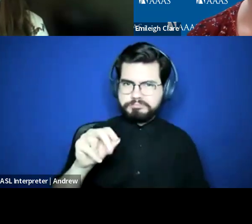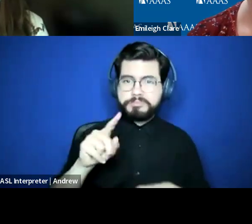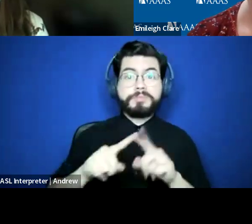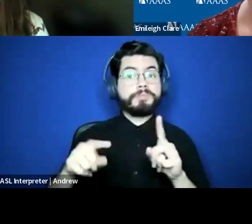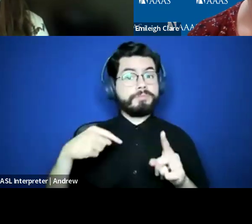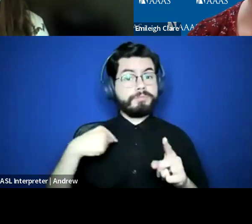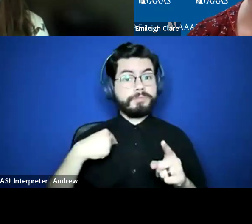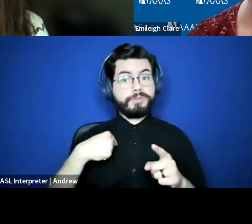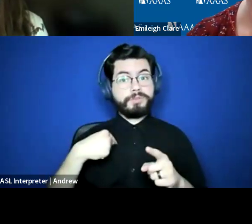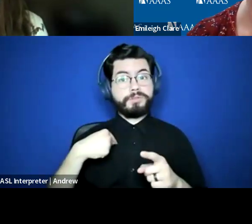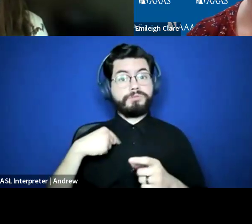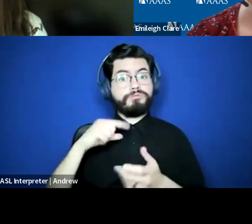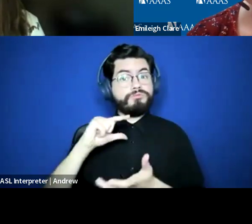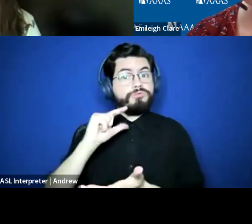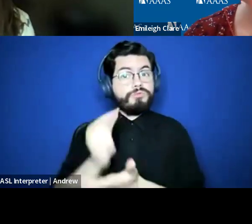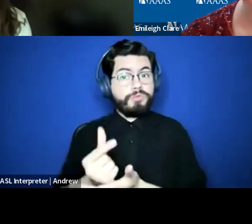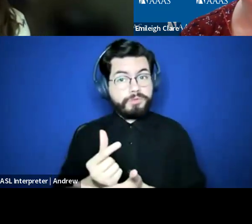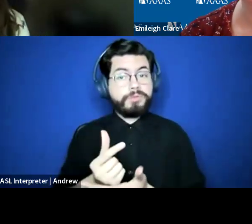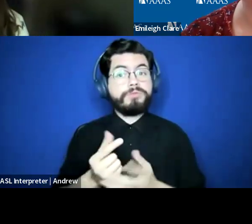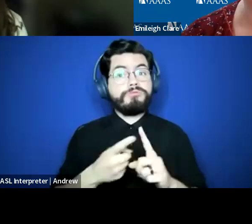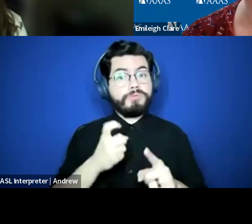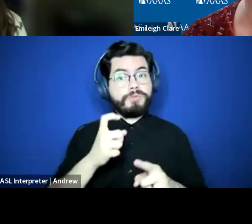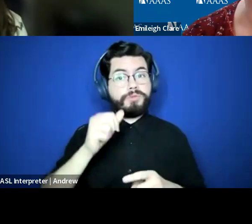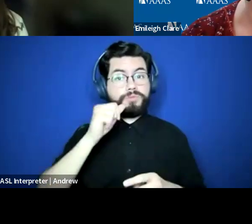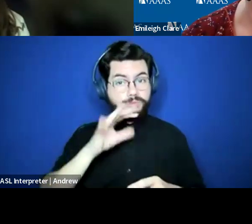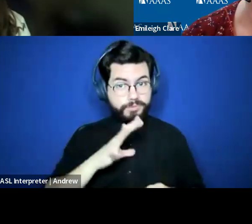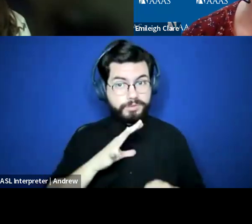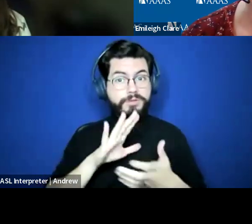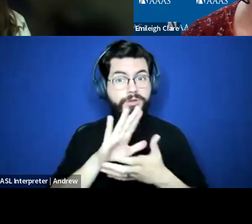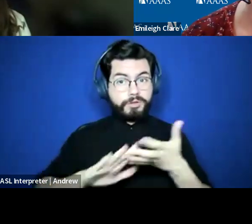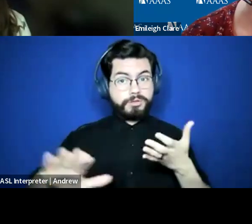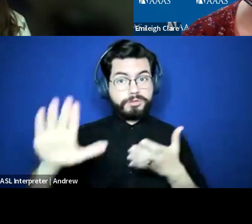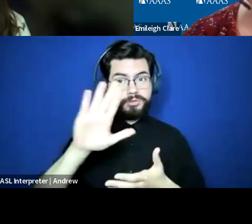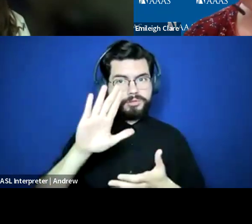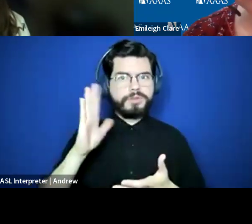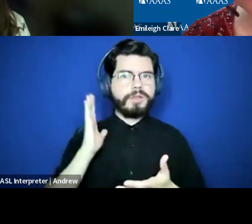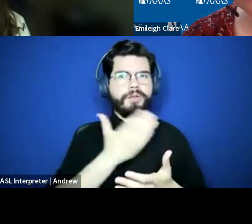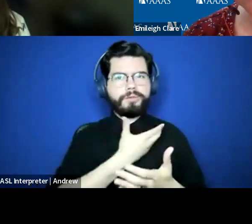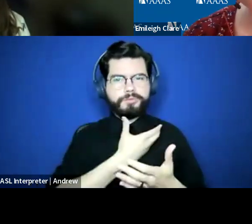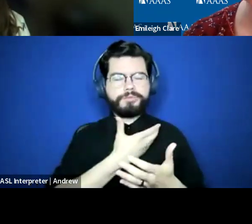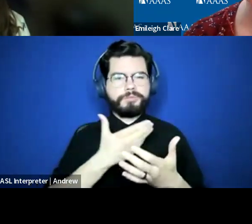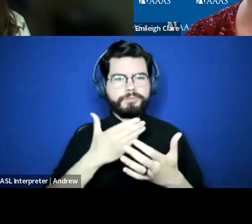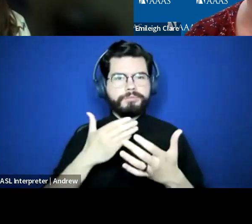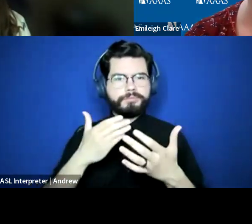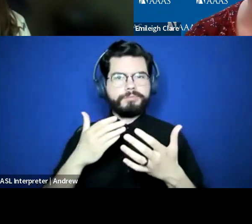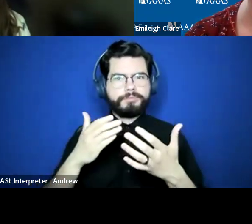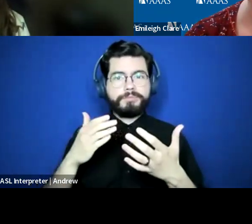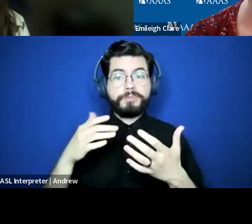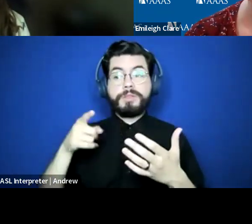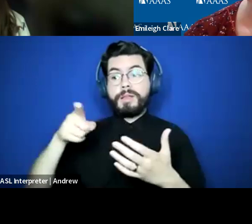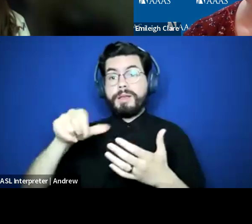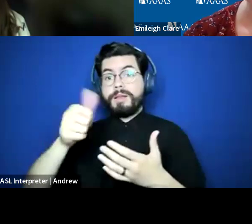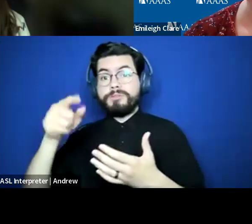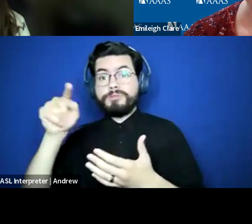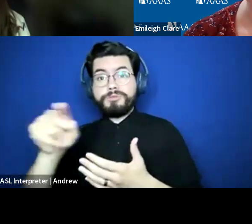graduate of a women's college, we have a really strong network of other graduates of women's colleges, and so